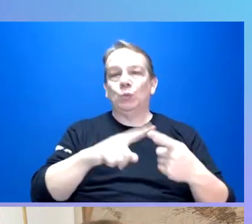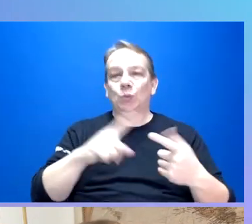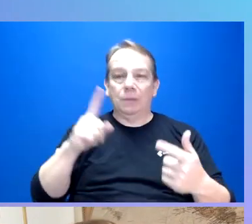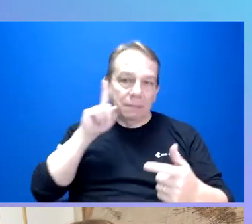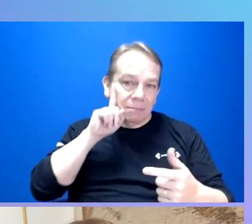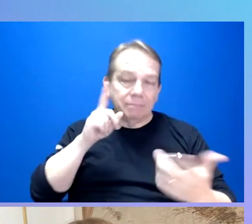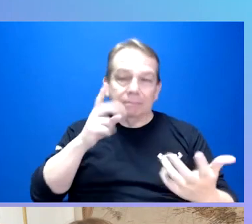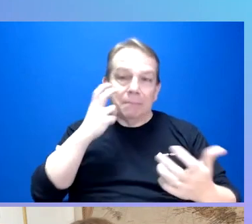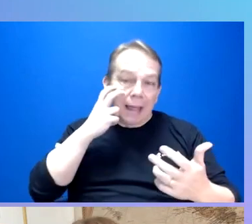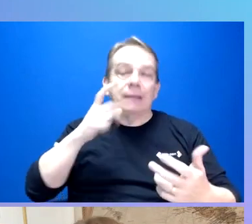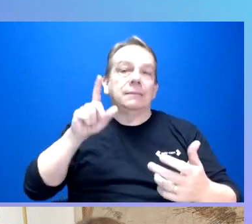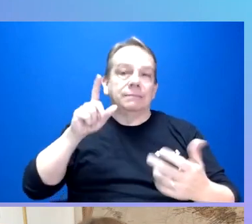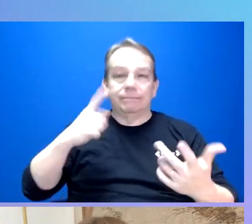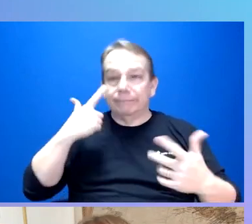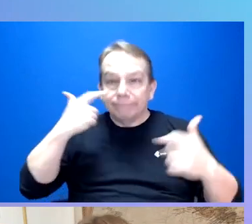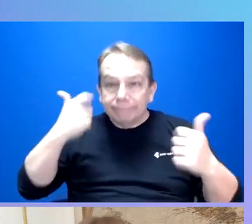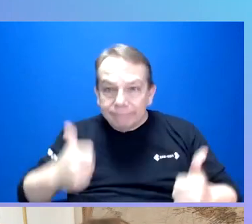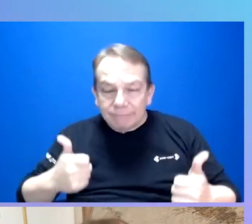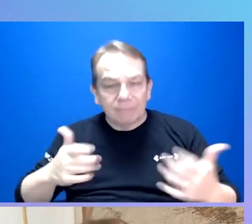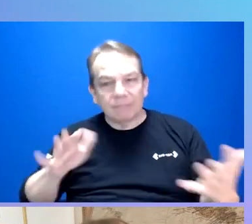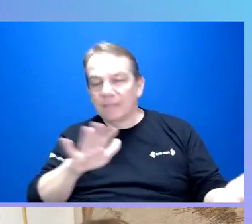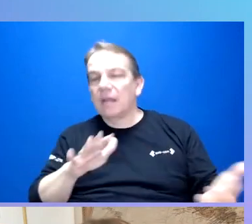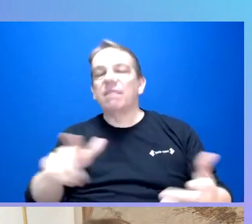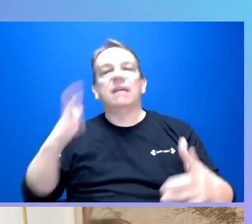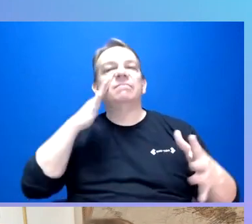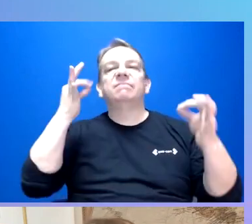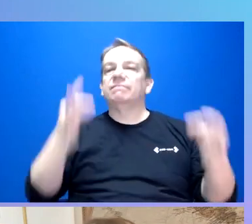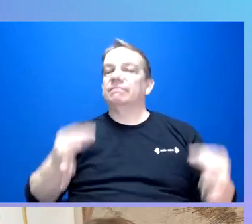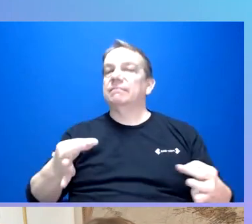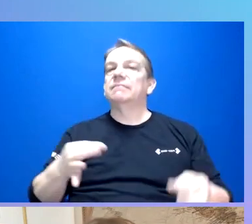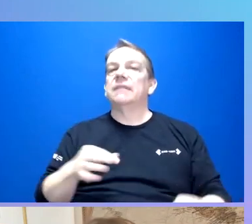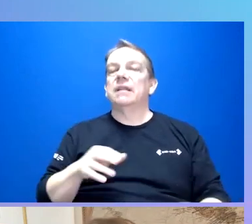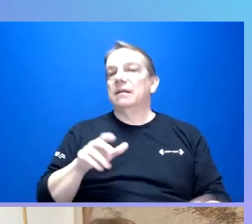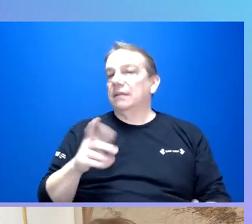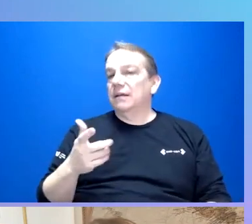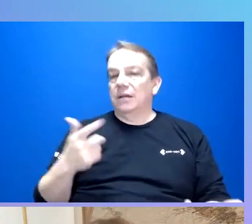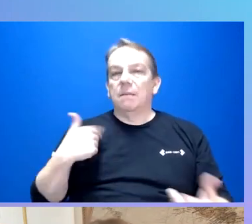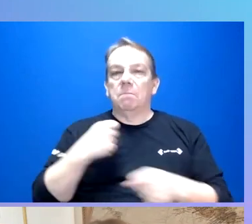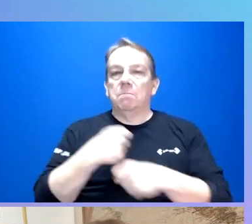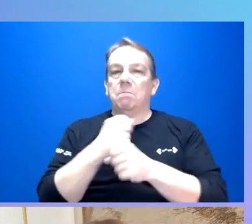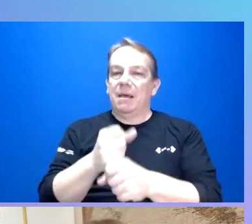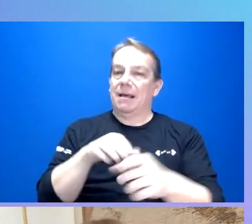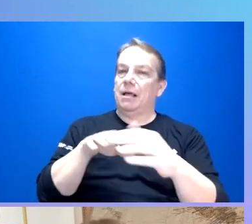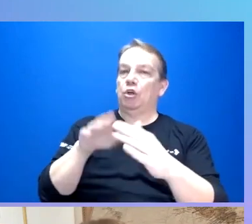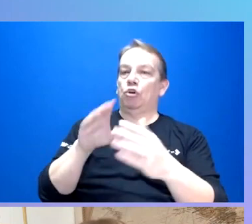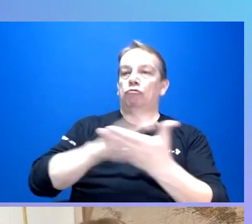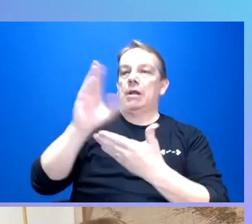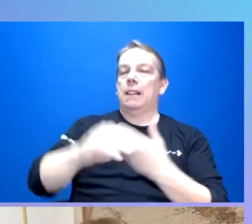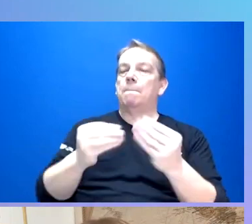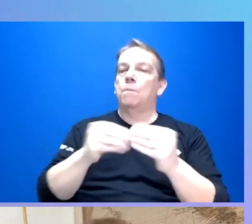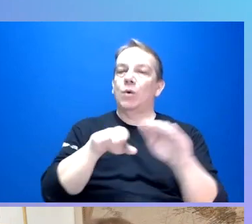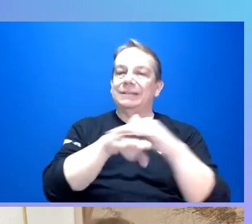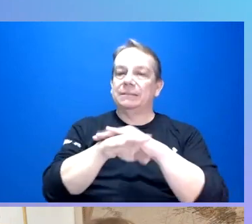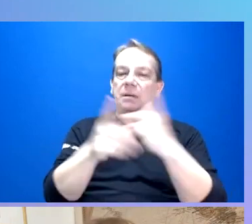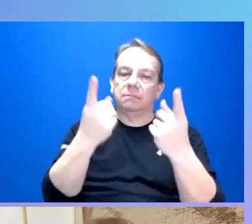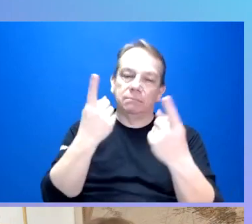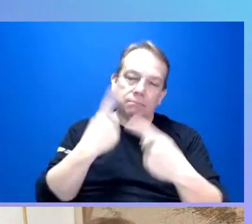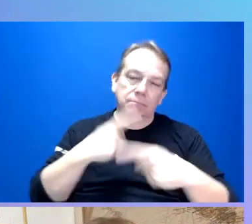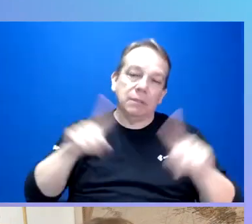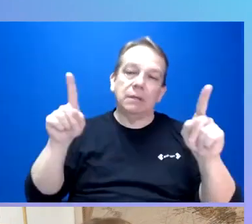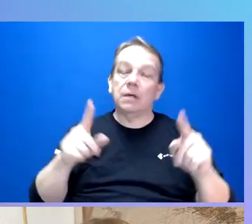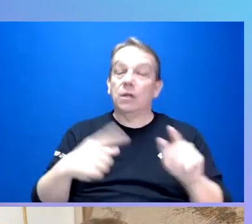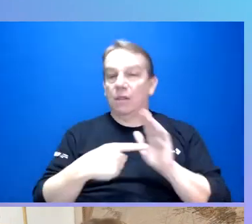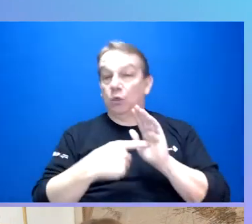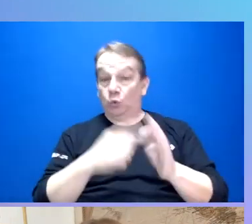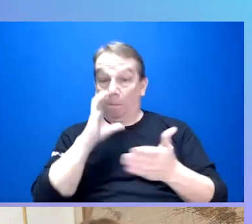2018, the program set out to make their curriculum more accessible to blind and low vision grad students. So the image on this slide shows hands exploring a